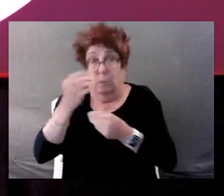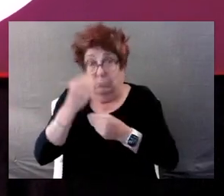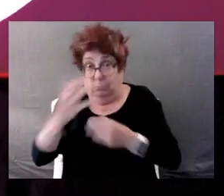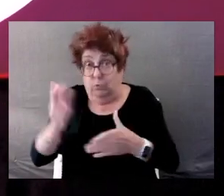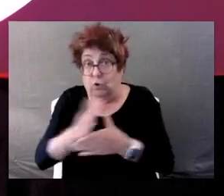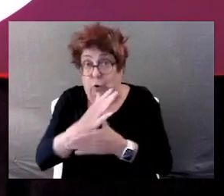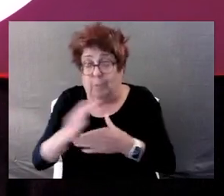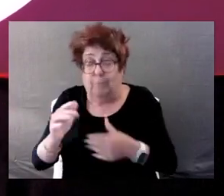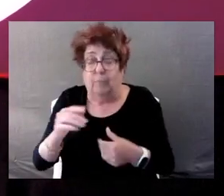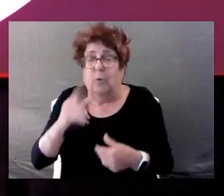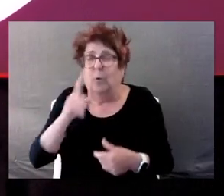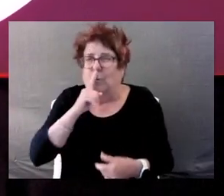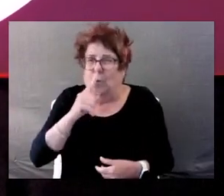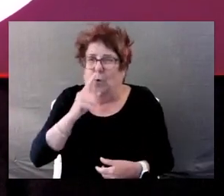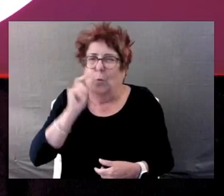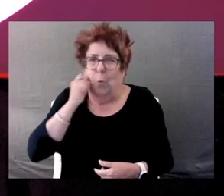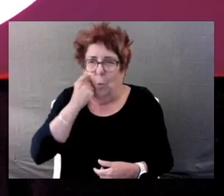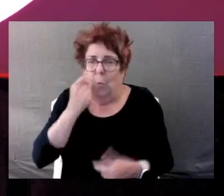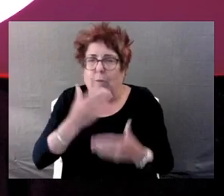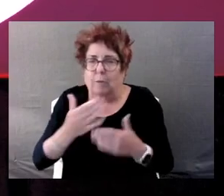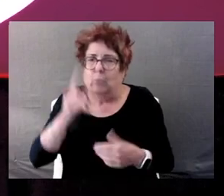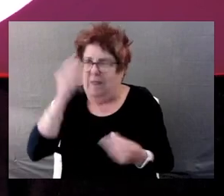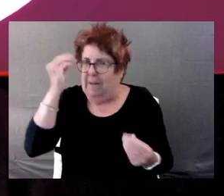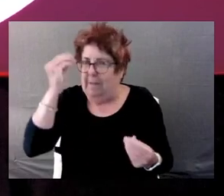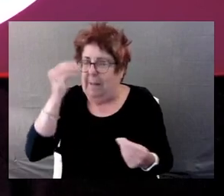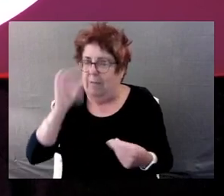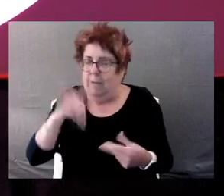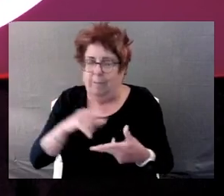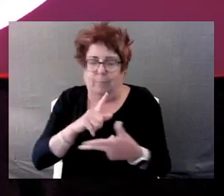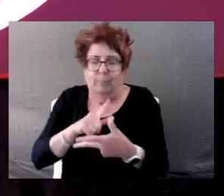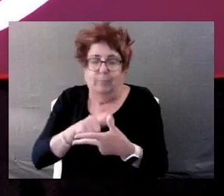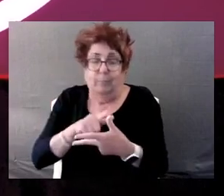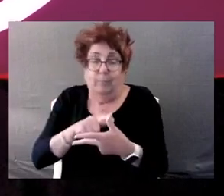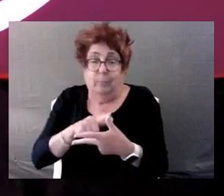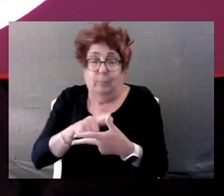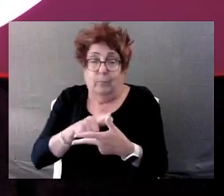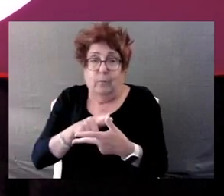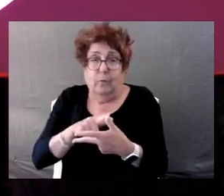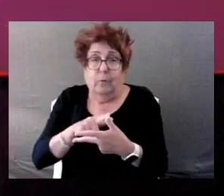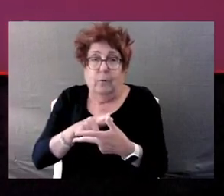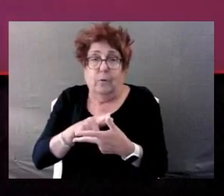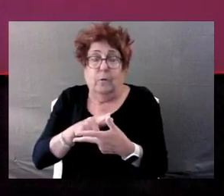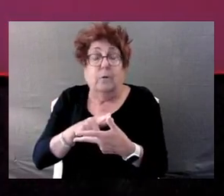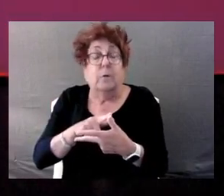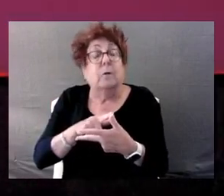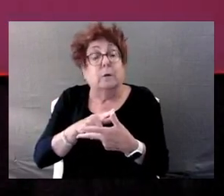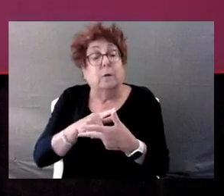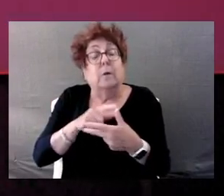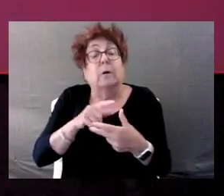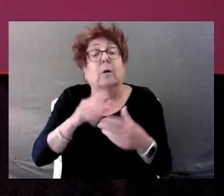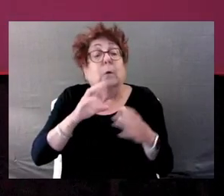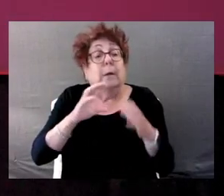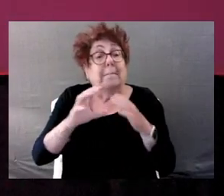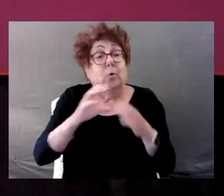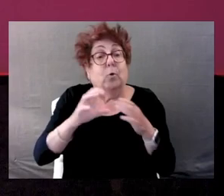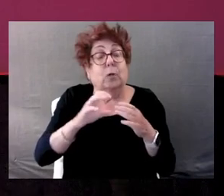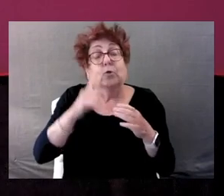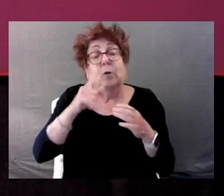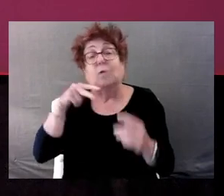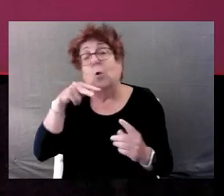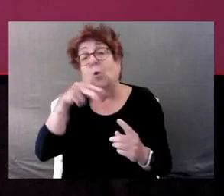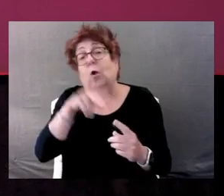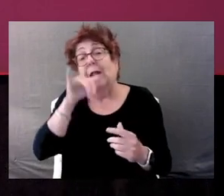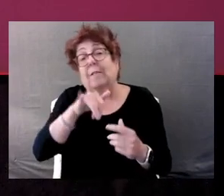are really core pieces we need to think about. The first one, which I said earlier, is around communications. You have to look at it as a